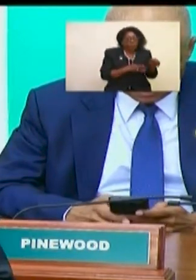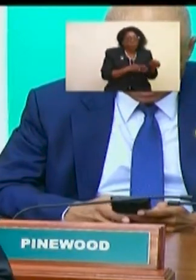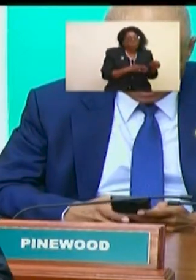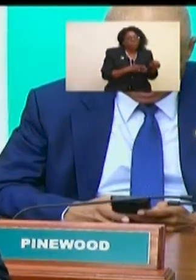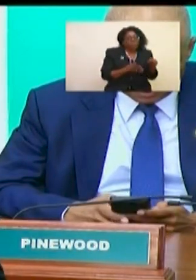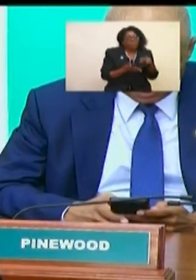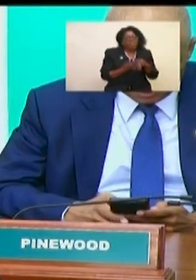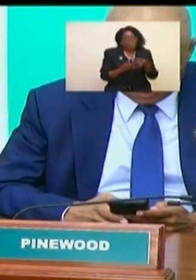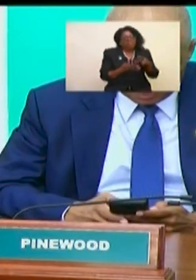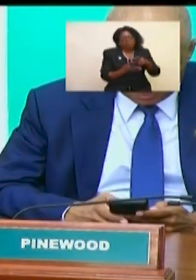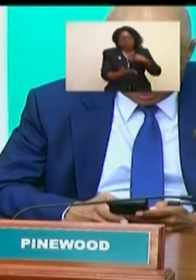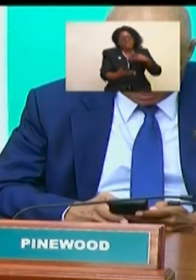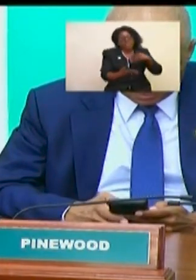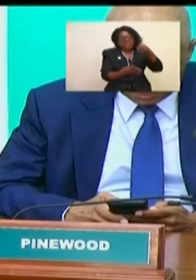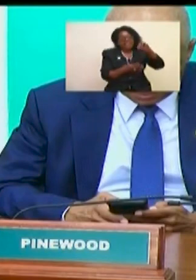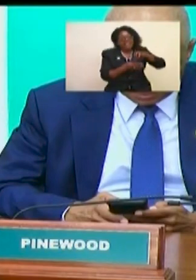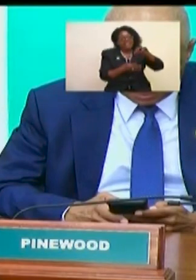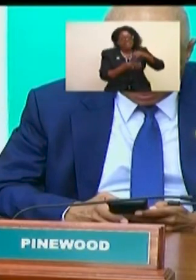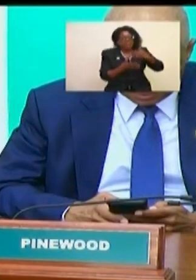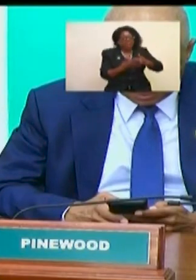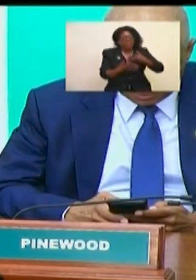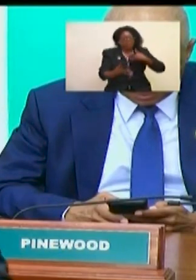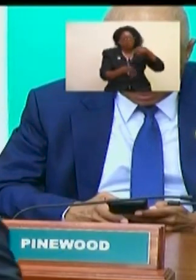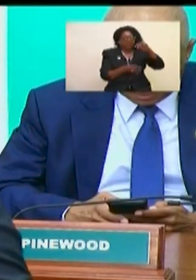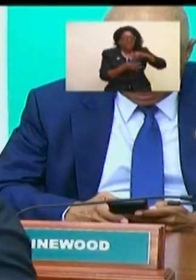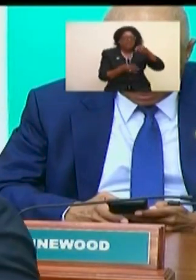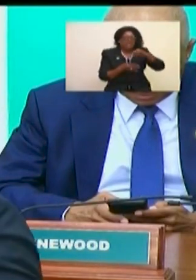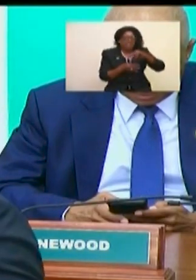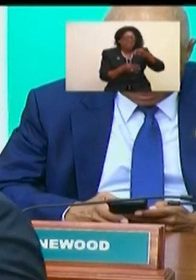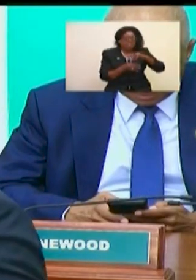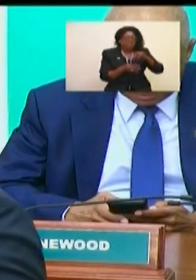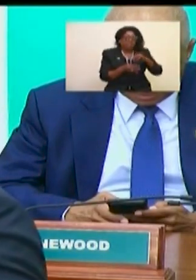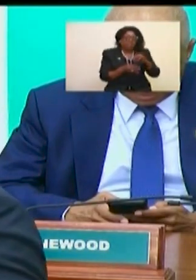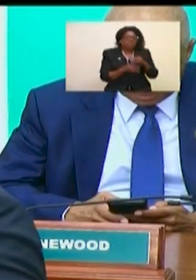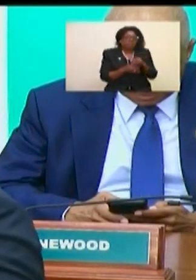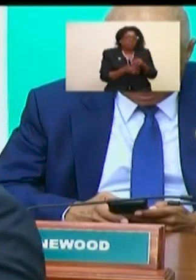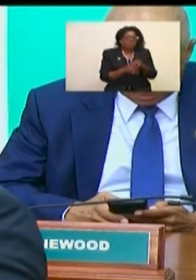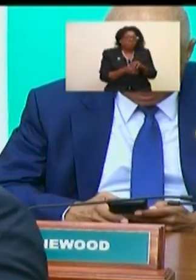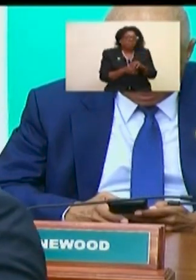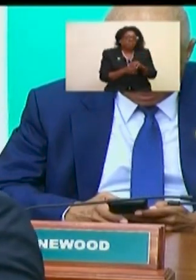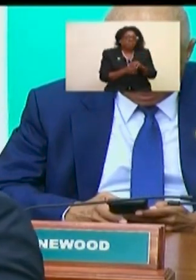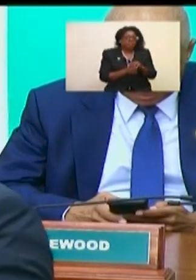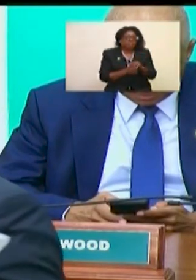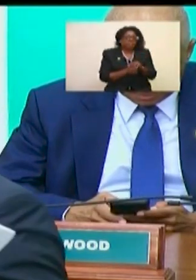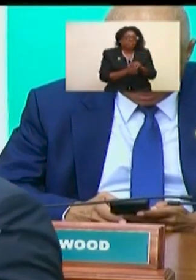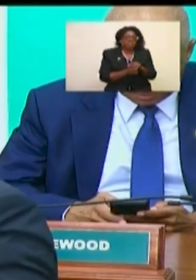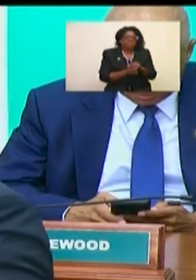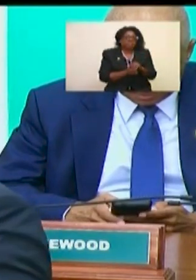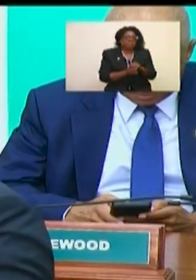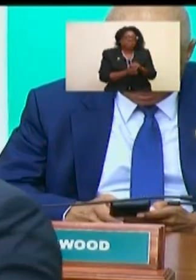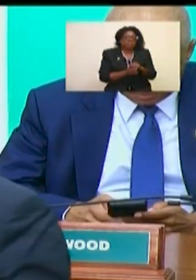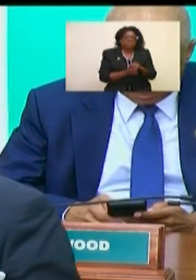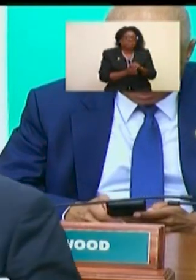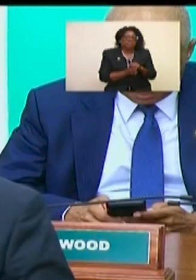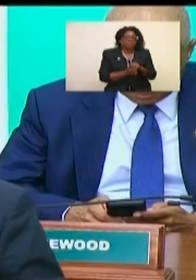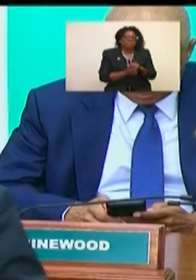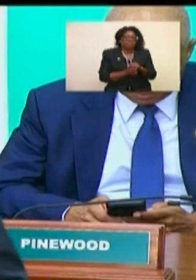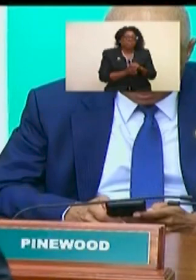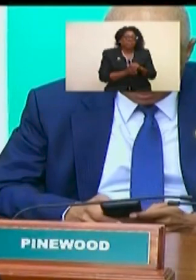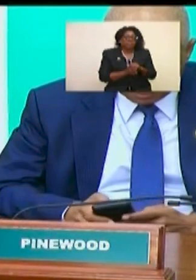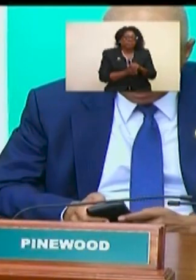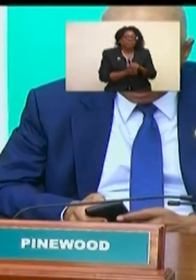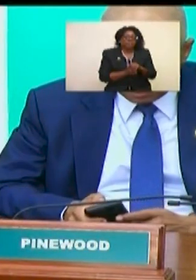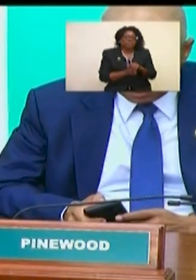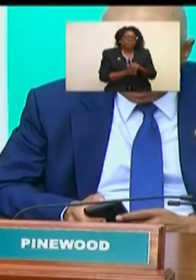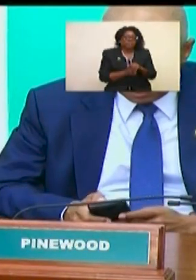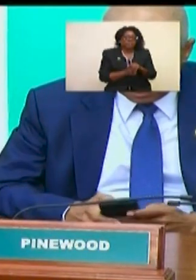that pre-election, see now this is before election, so you gotta make sure the books look good. You know what people know. That's my point. Yeah, that's the point, right? Yeah.